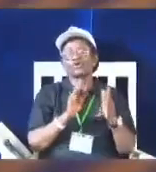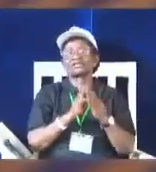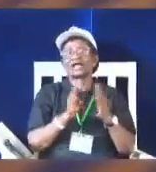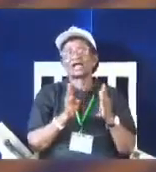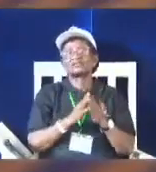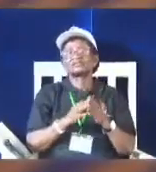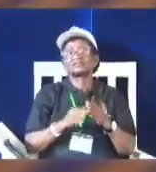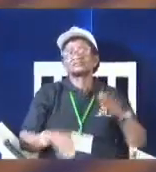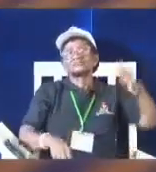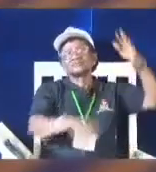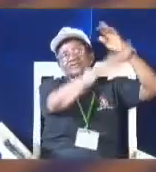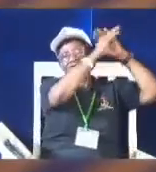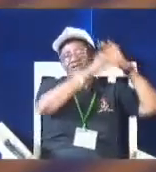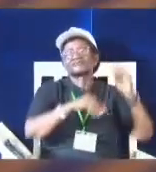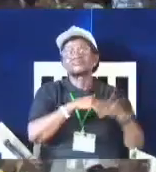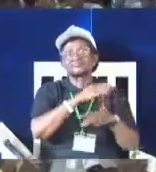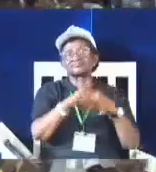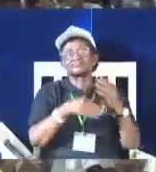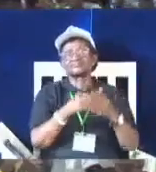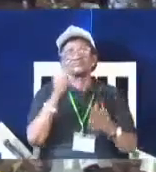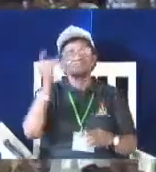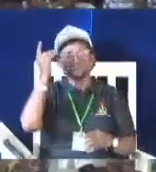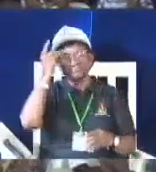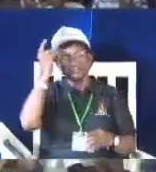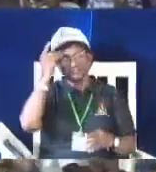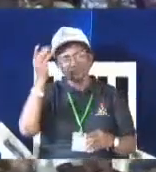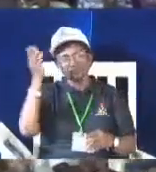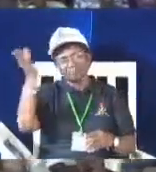and drive out all the demons there.